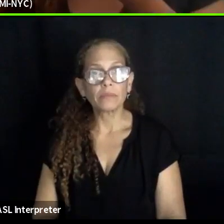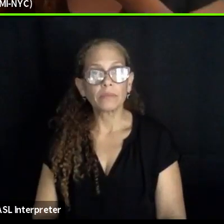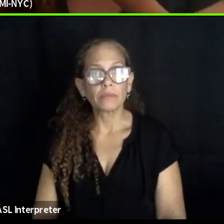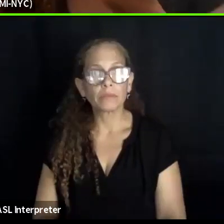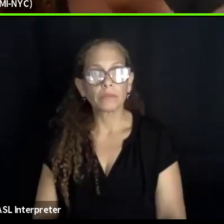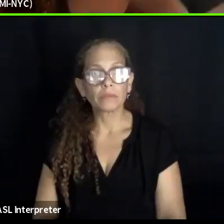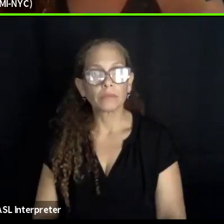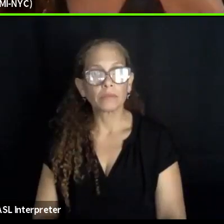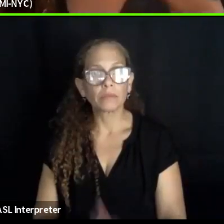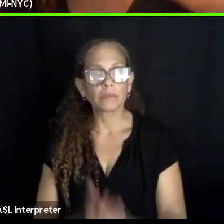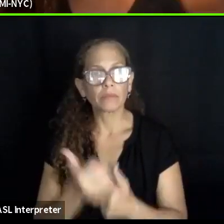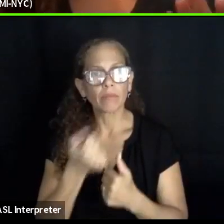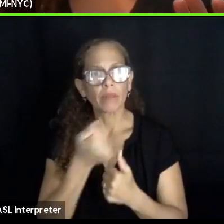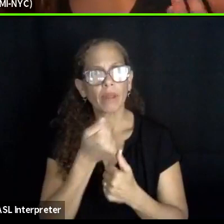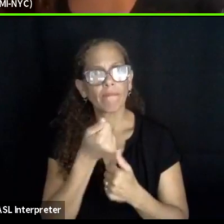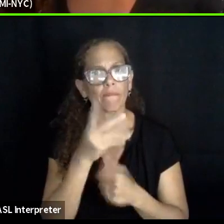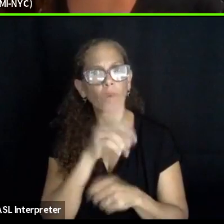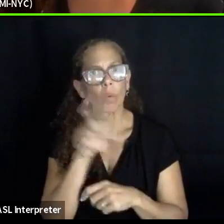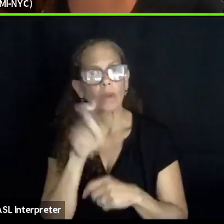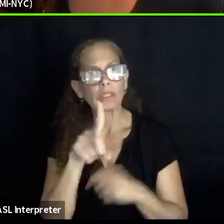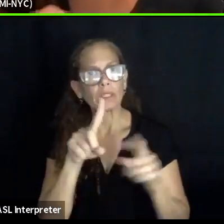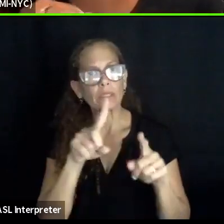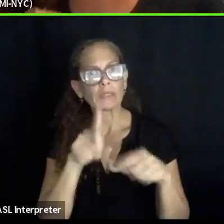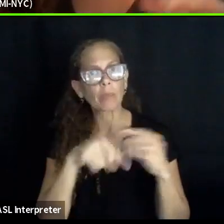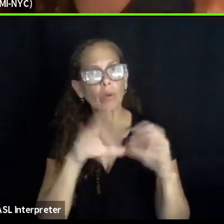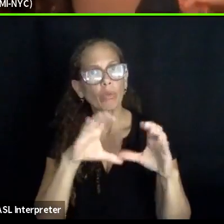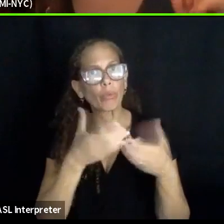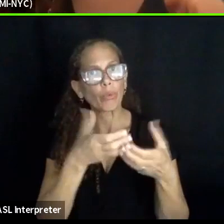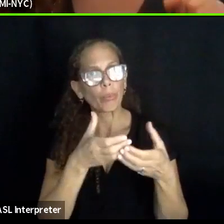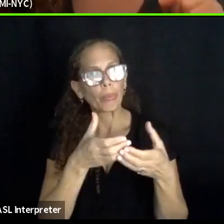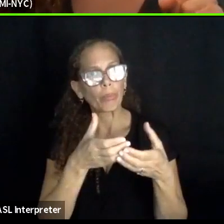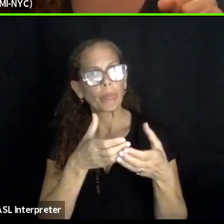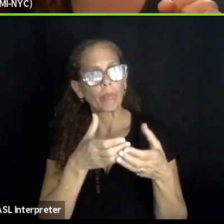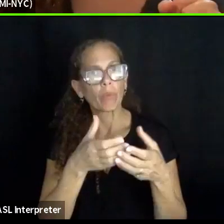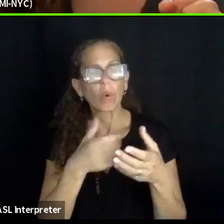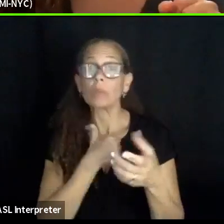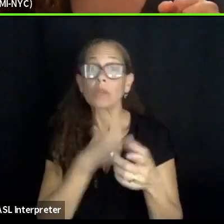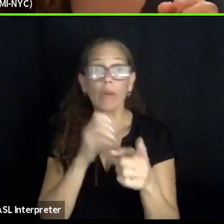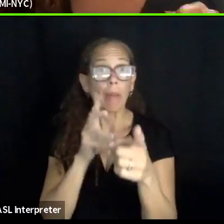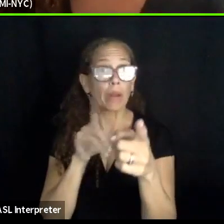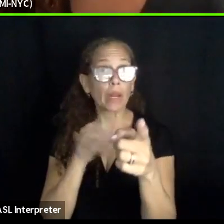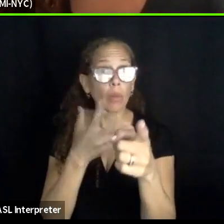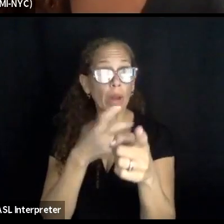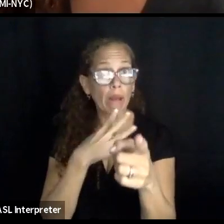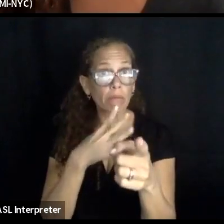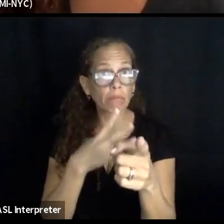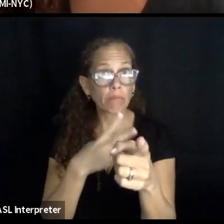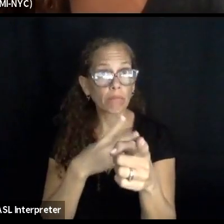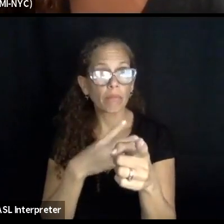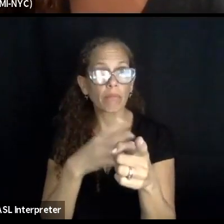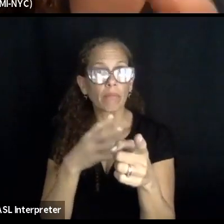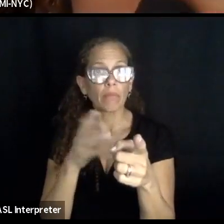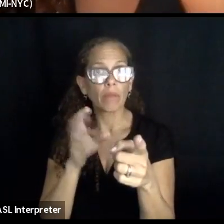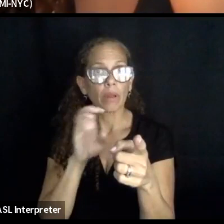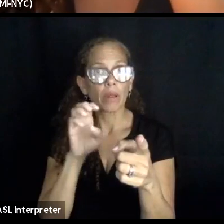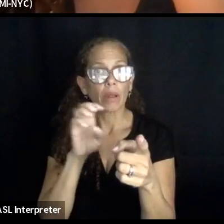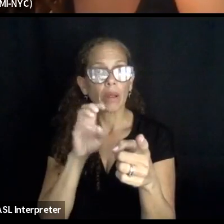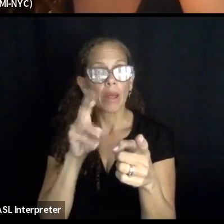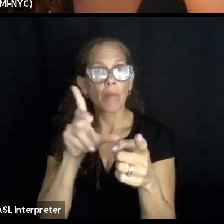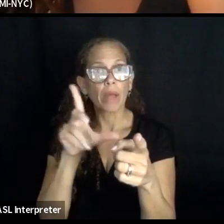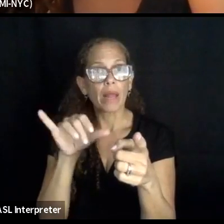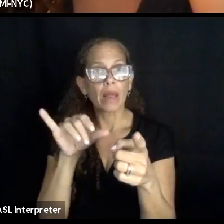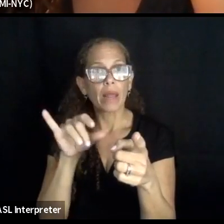There were a couple of questions about the group component. Oh, I'm sorry, Emily, did you want to add something to that? I just wanted to say I just put